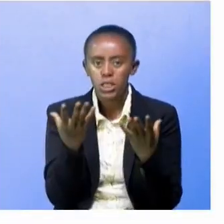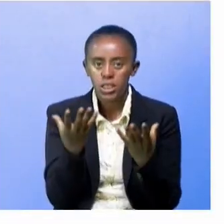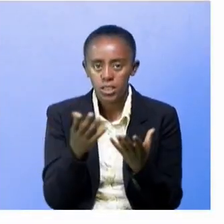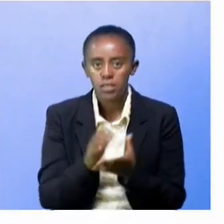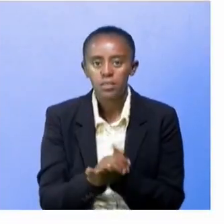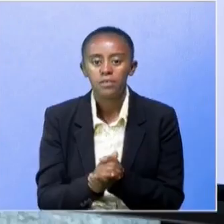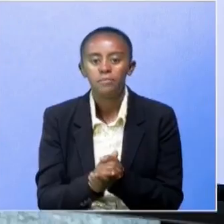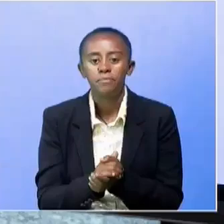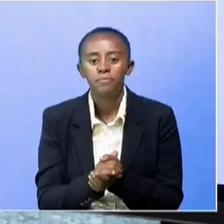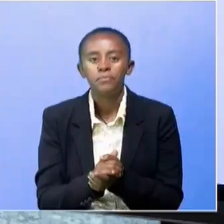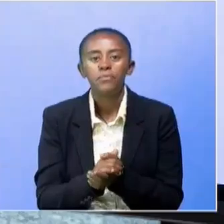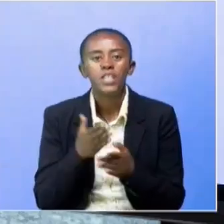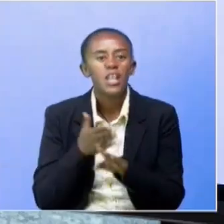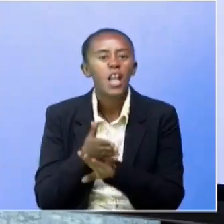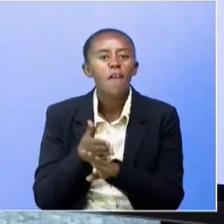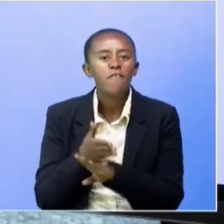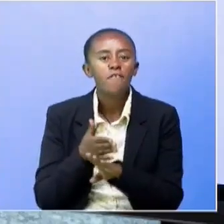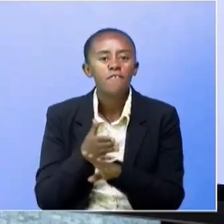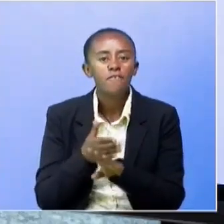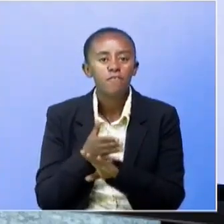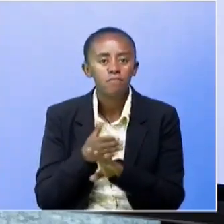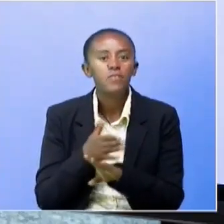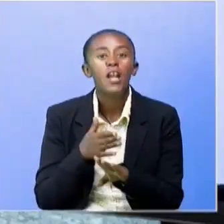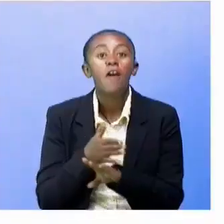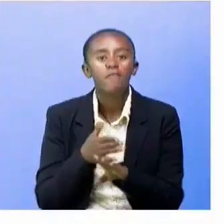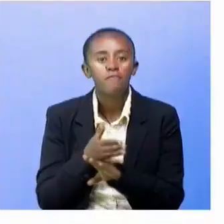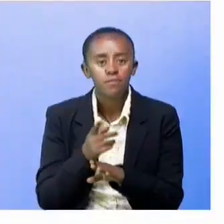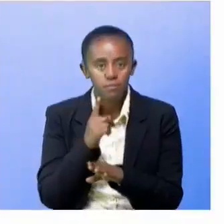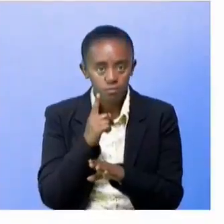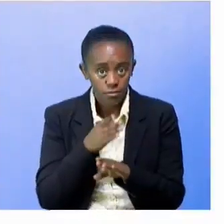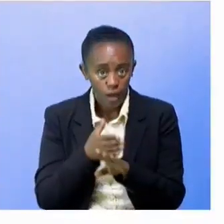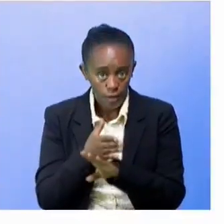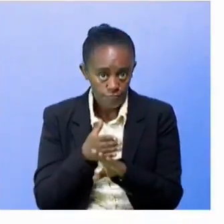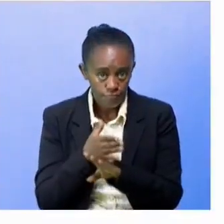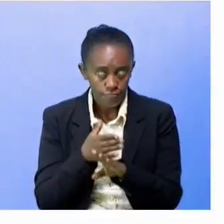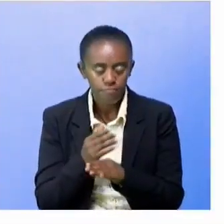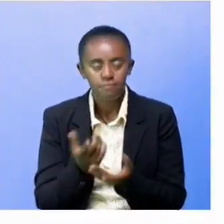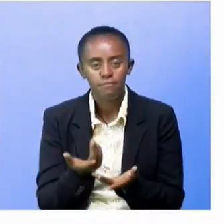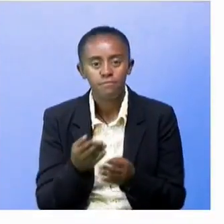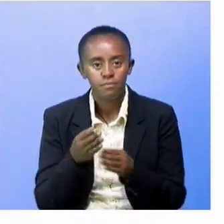about knife? Knife becomes